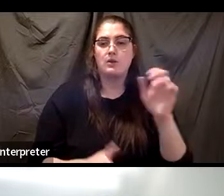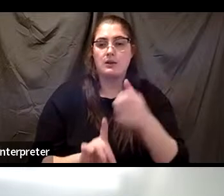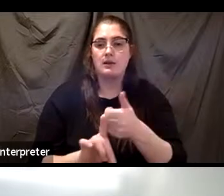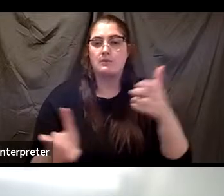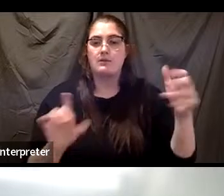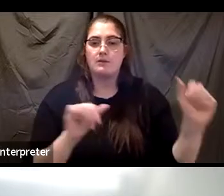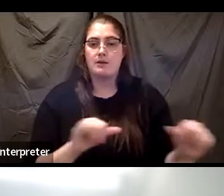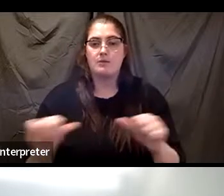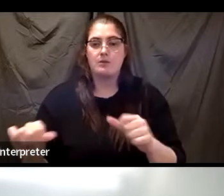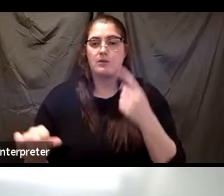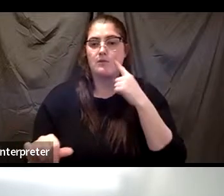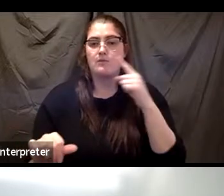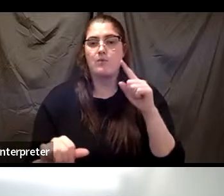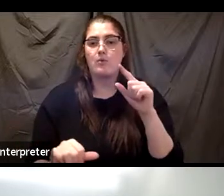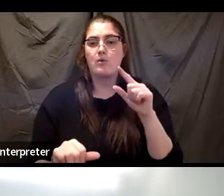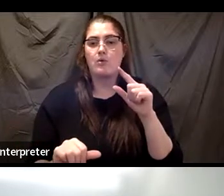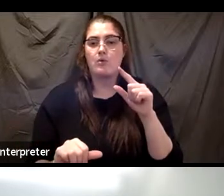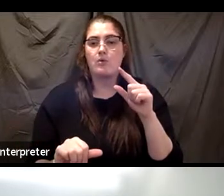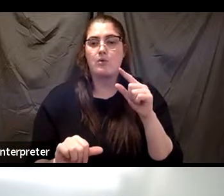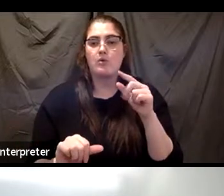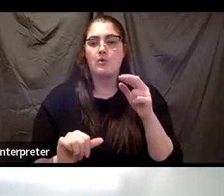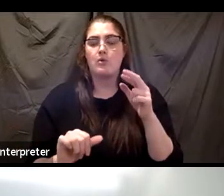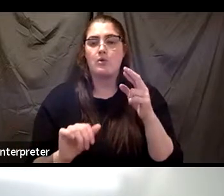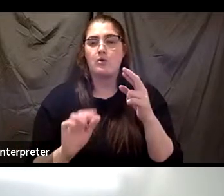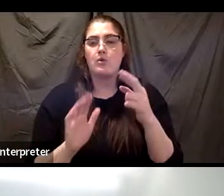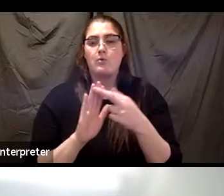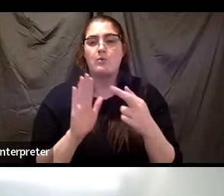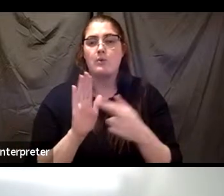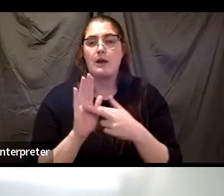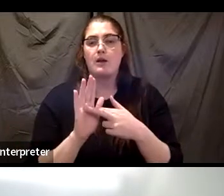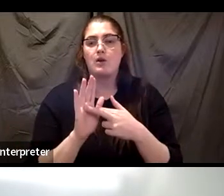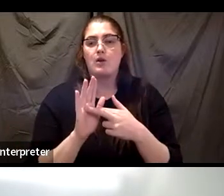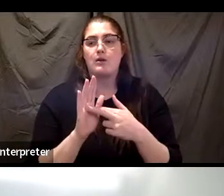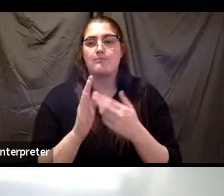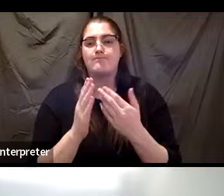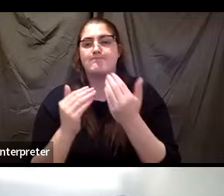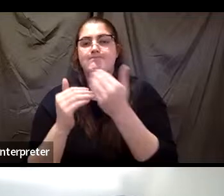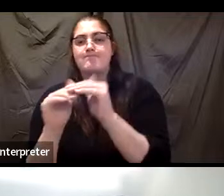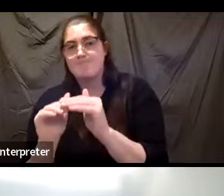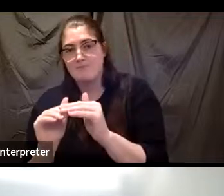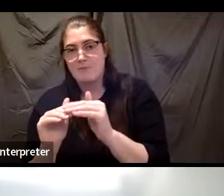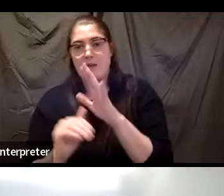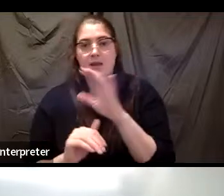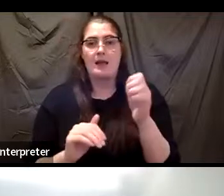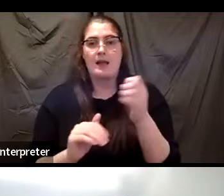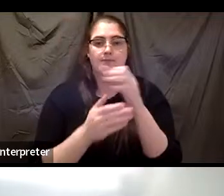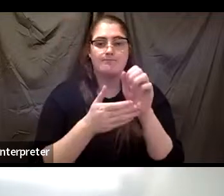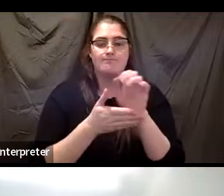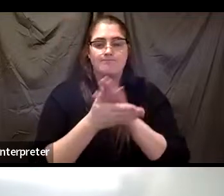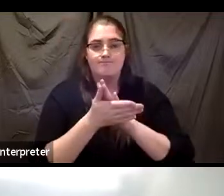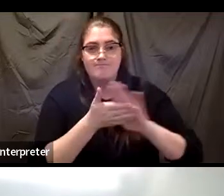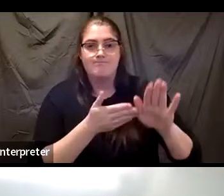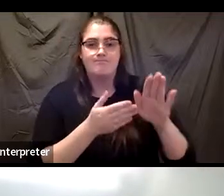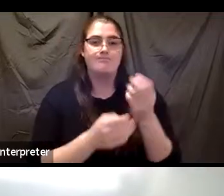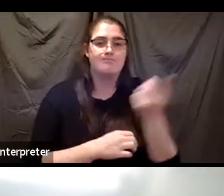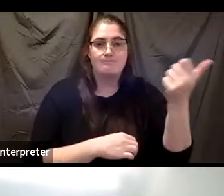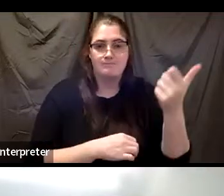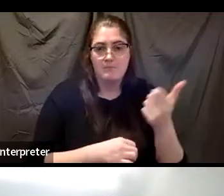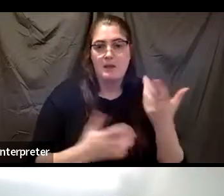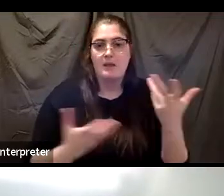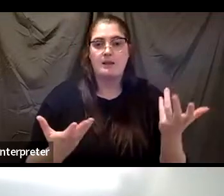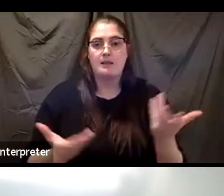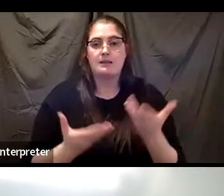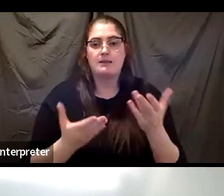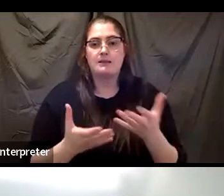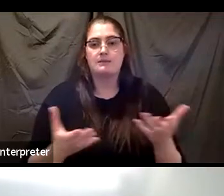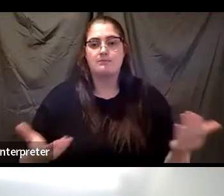eligibility for criminal record sealing and expungement. This is a large combining more